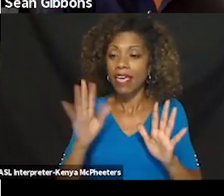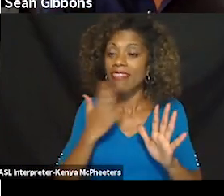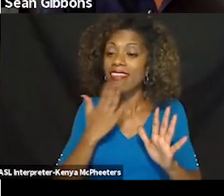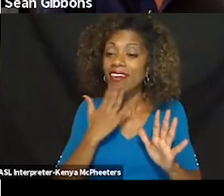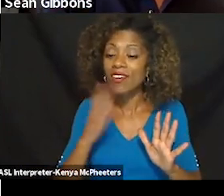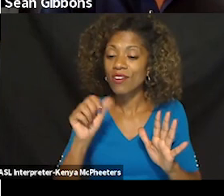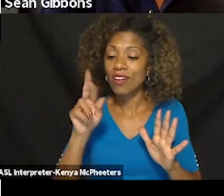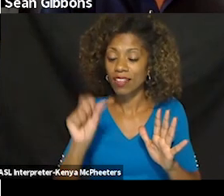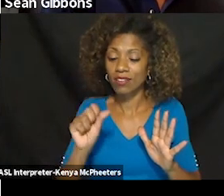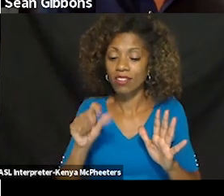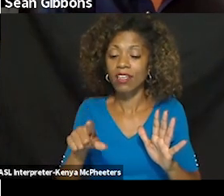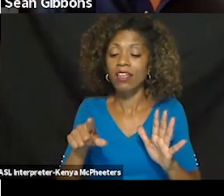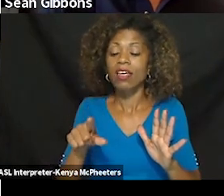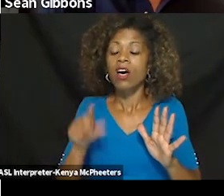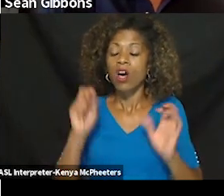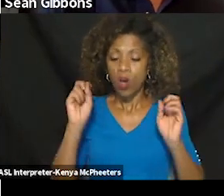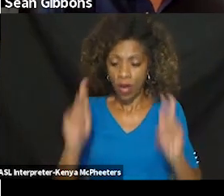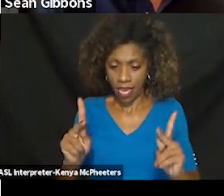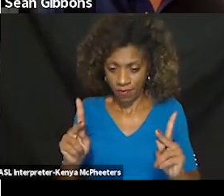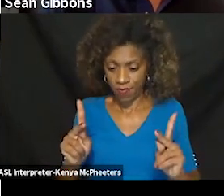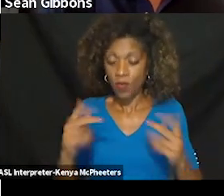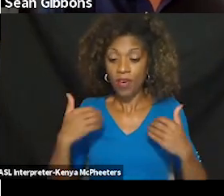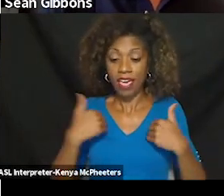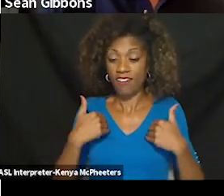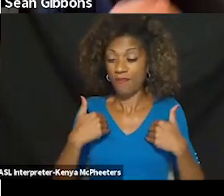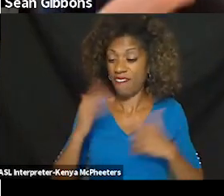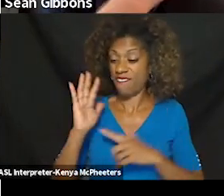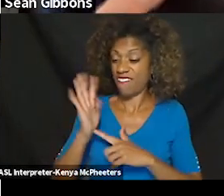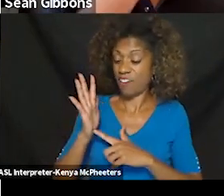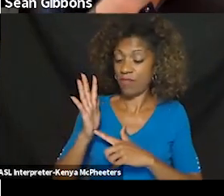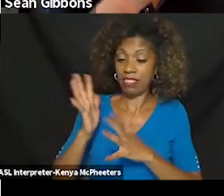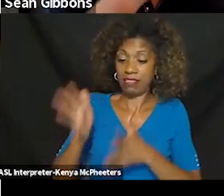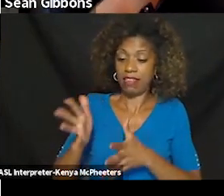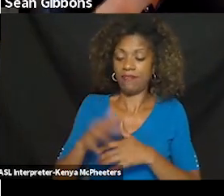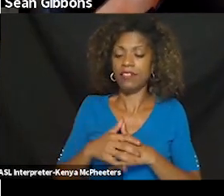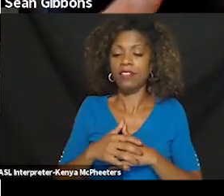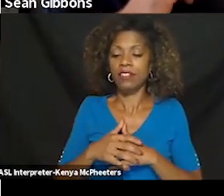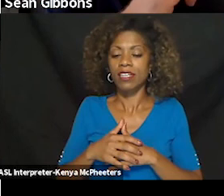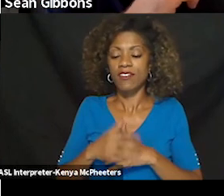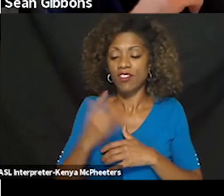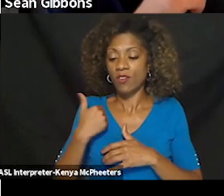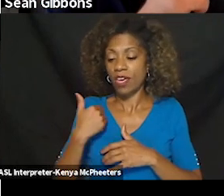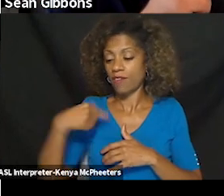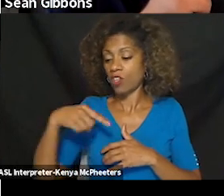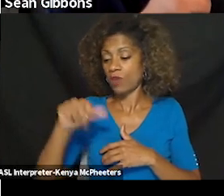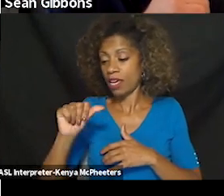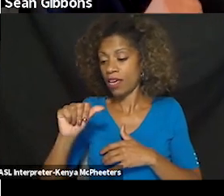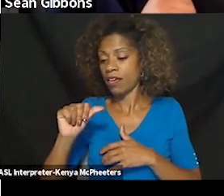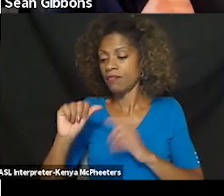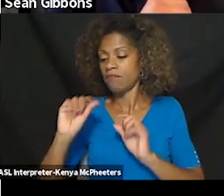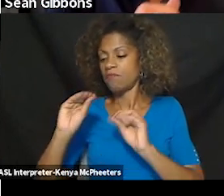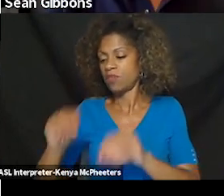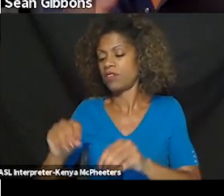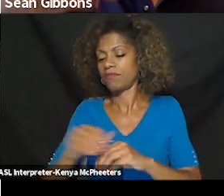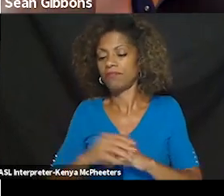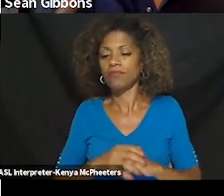would, once again, just go ahead and put your questions into that Q&A box. And Carlos, I guess a question as we're waiting for folks to maybe jump in there for